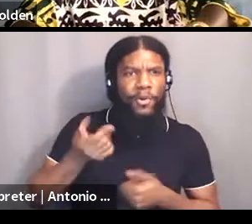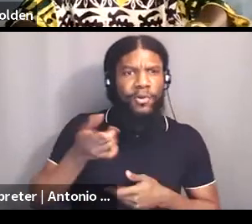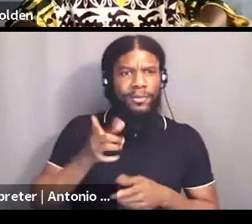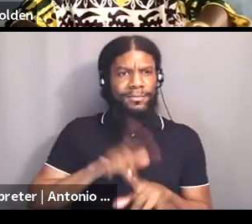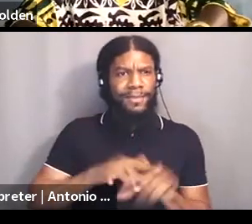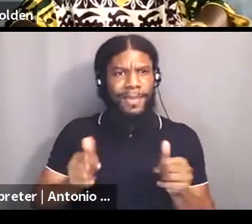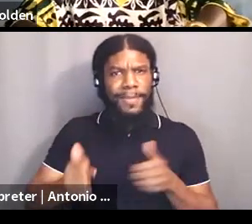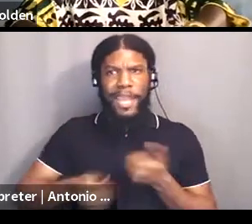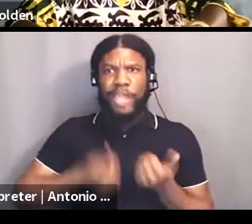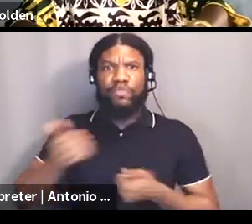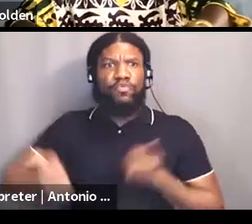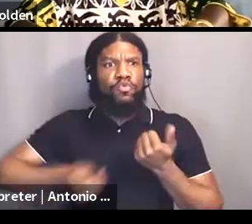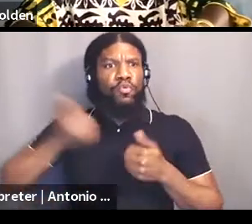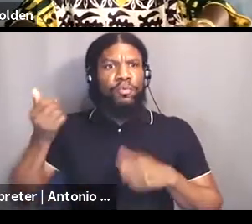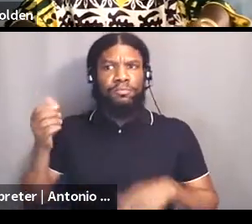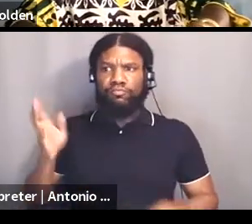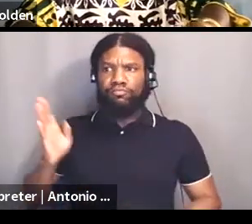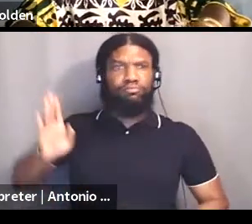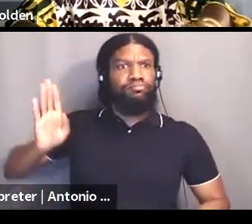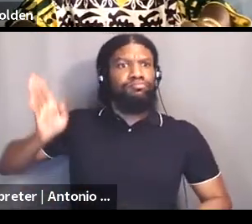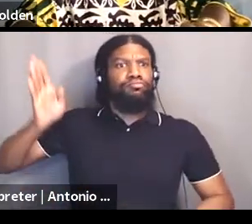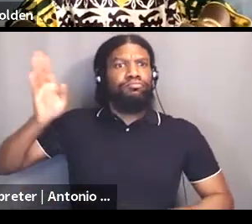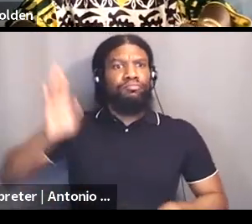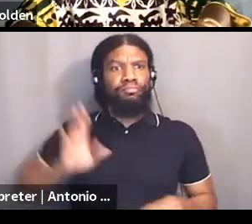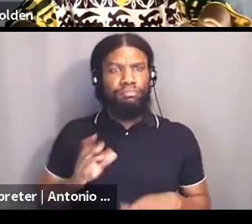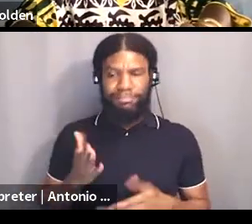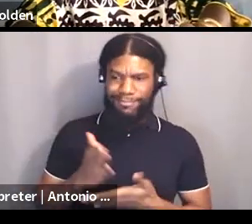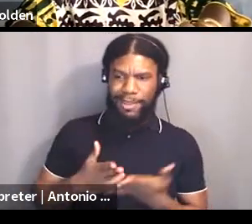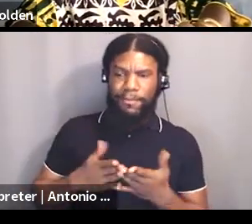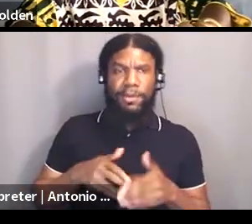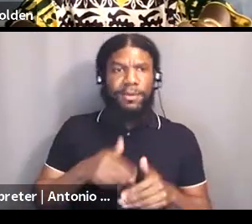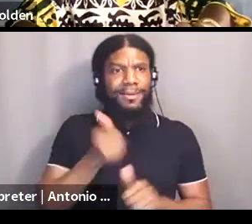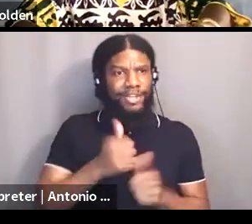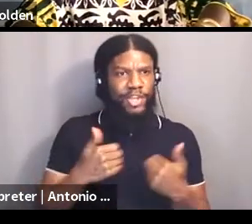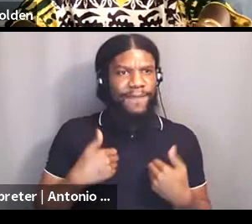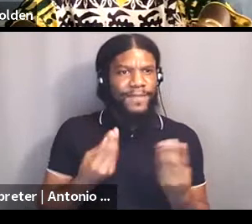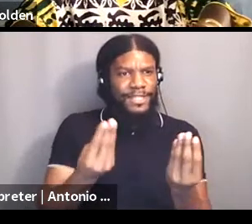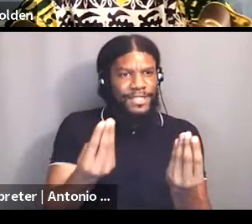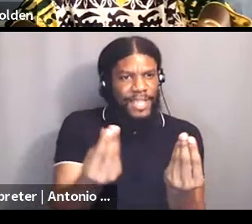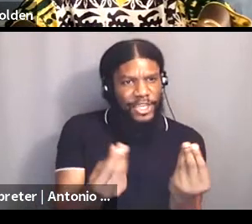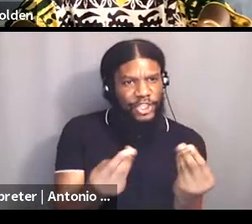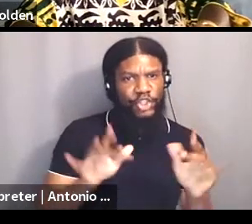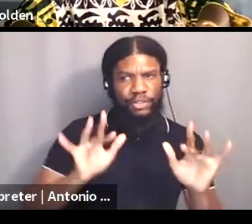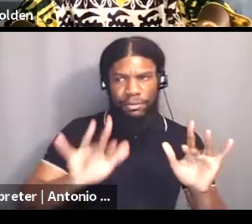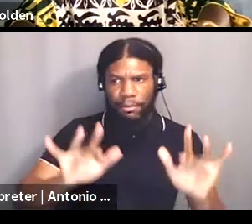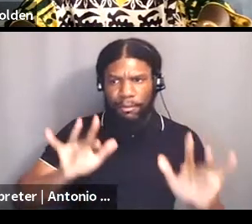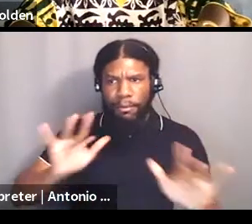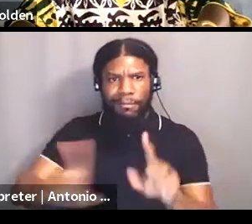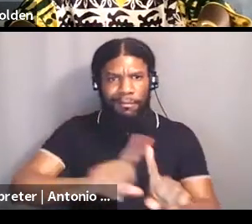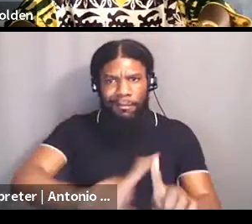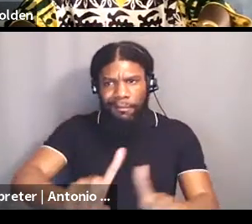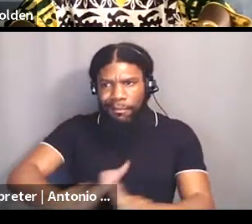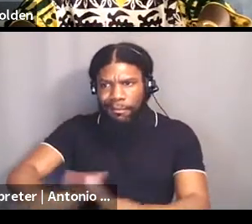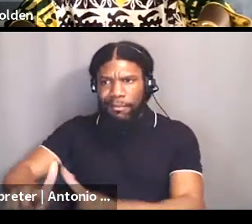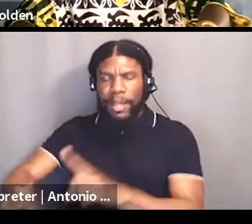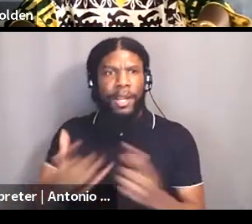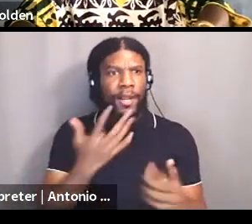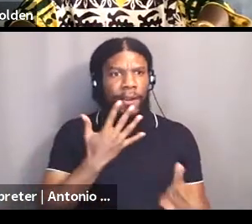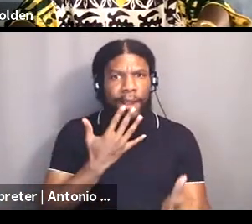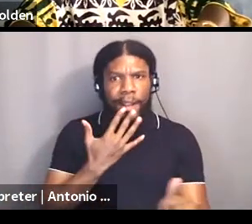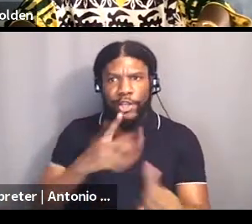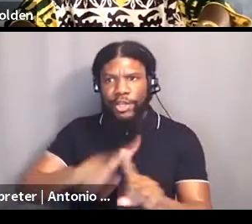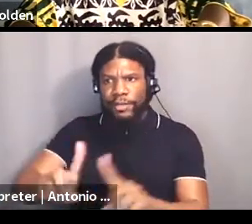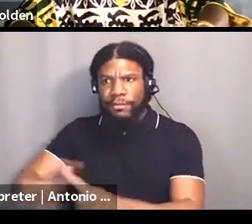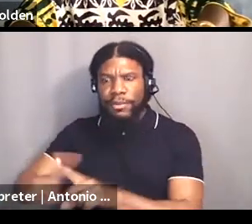theatrical sort of element to it. It's just, they each have texture and sort of color and sound, and you're